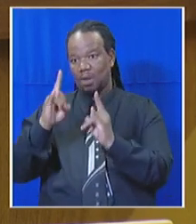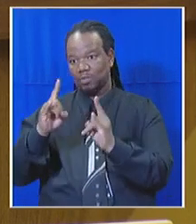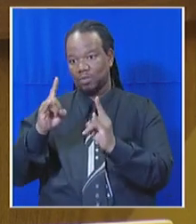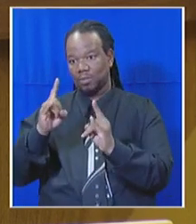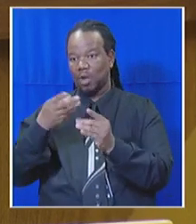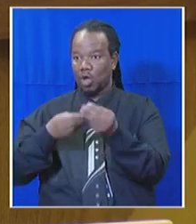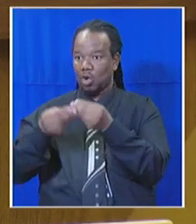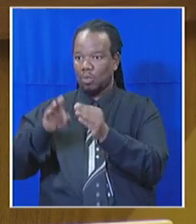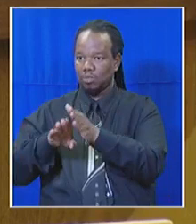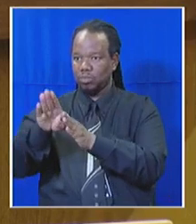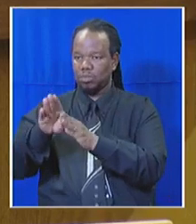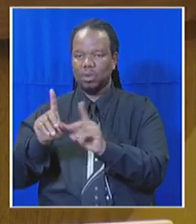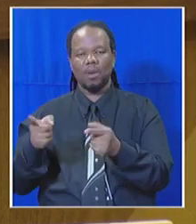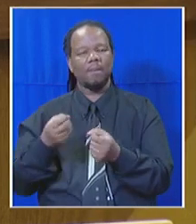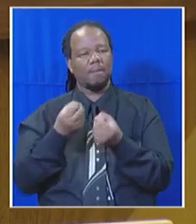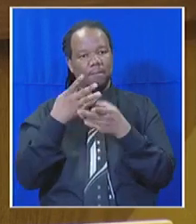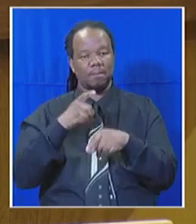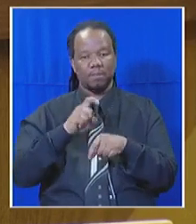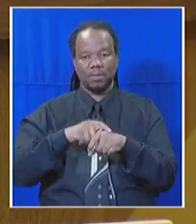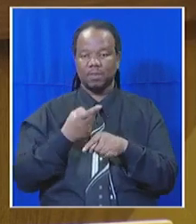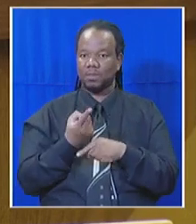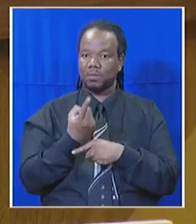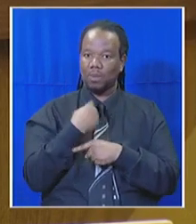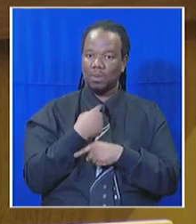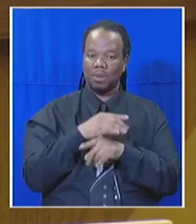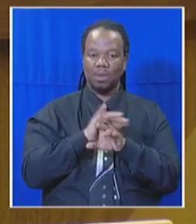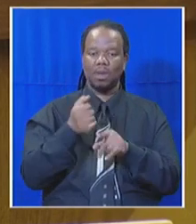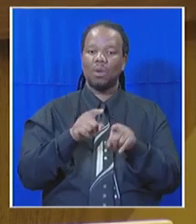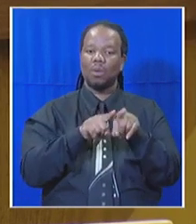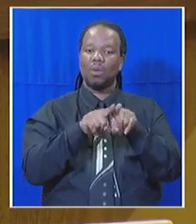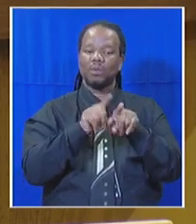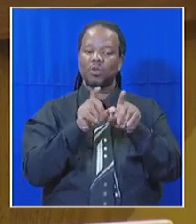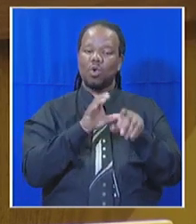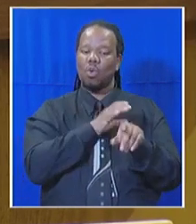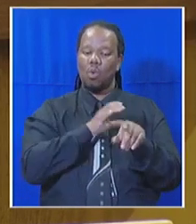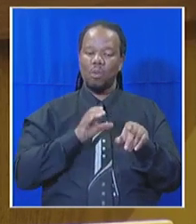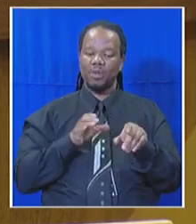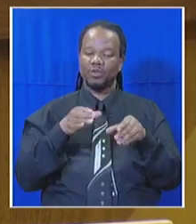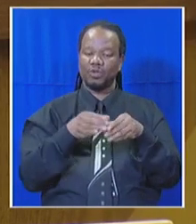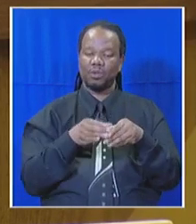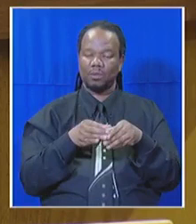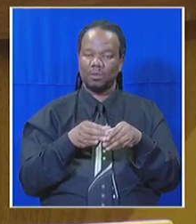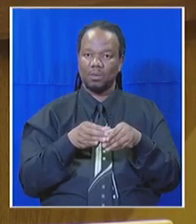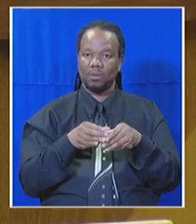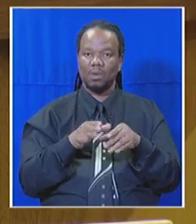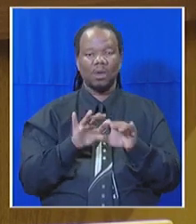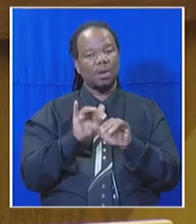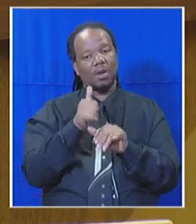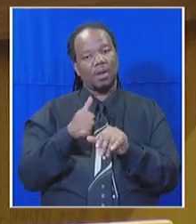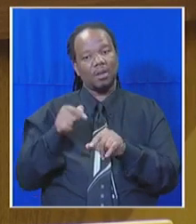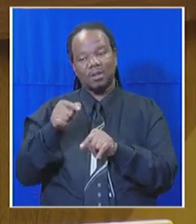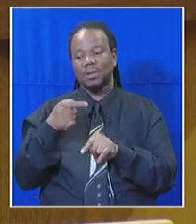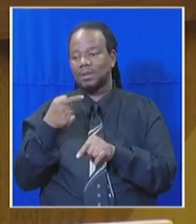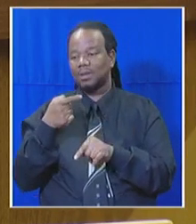We have also been told that the competition commissions, in particular the overall competition authorities,